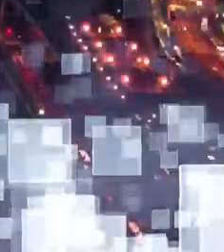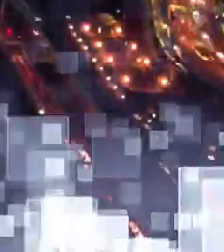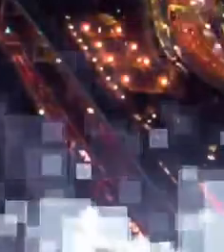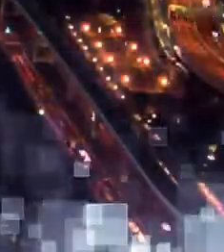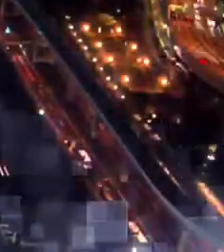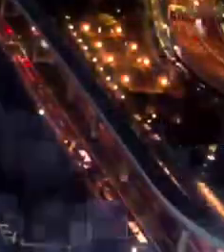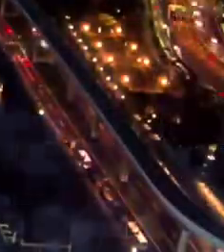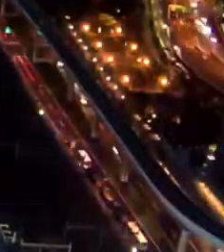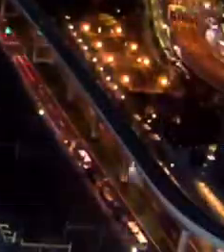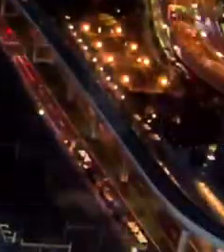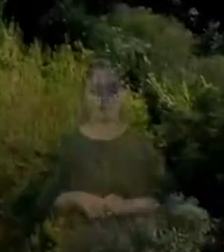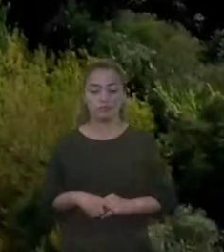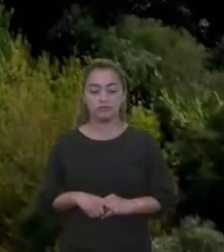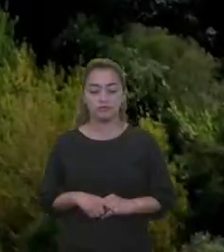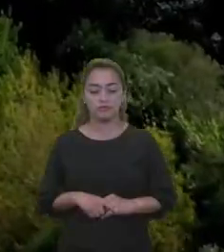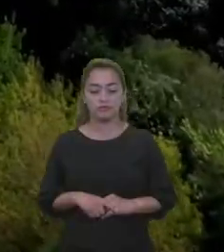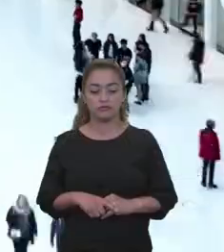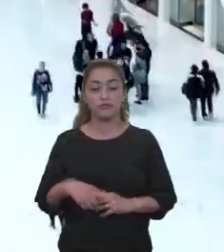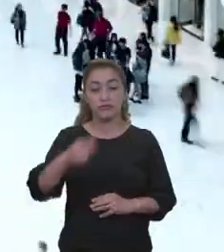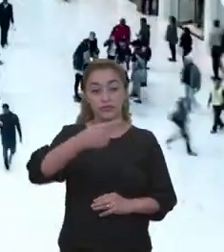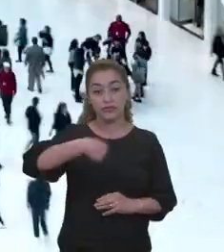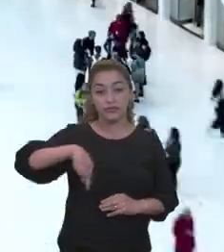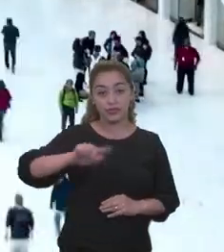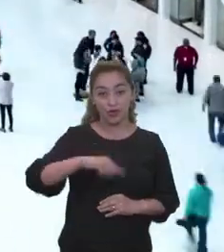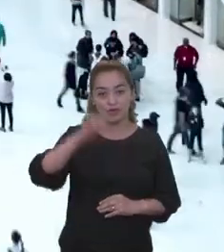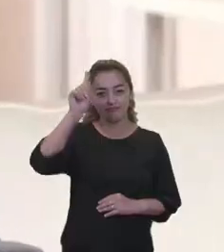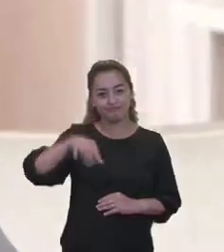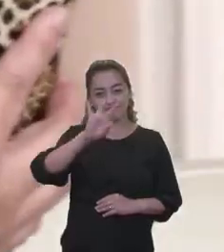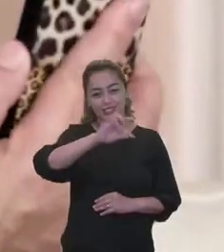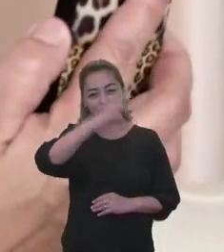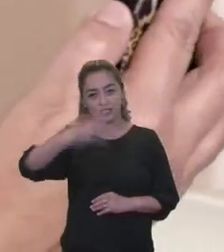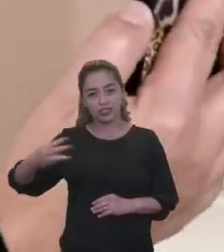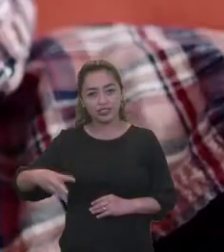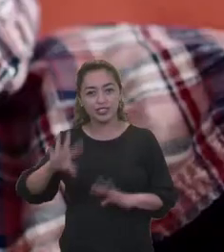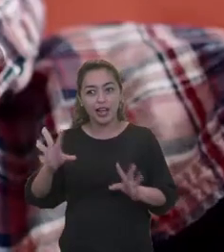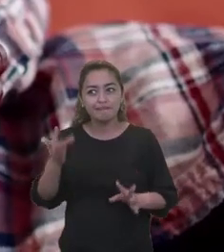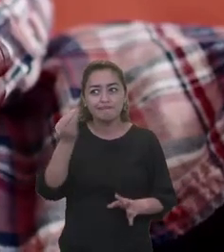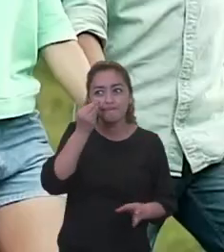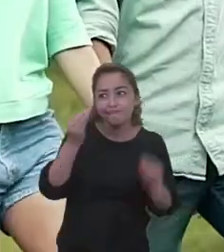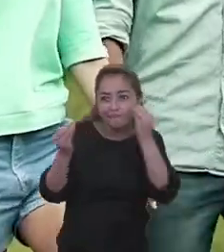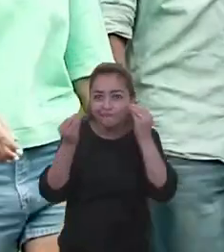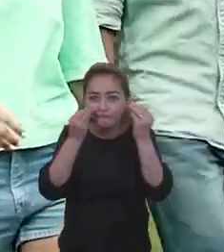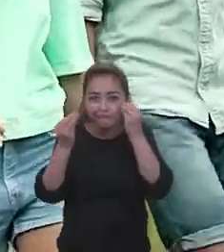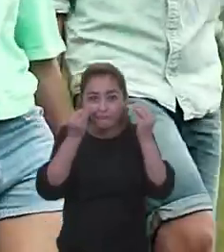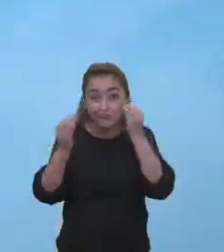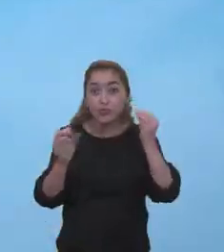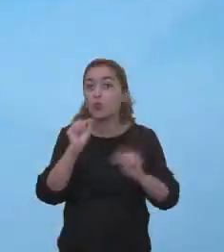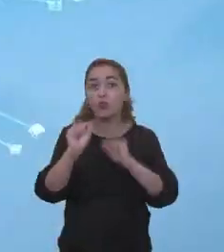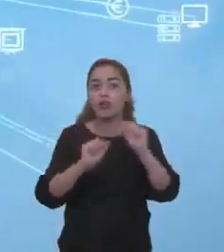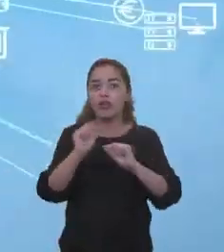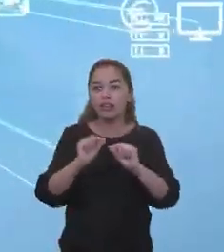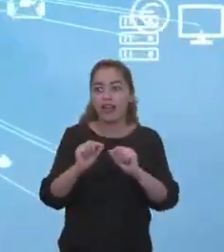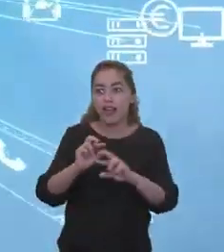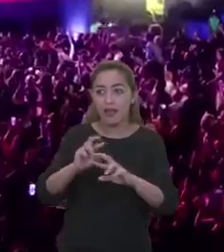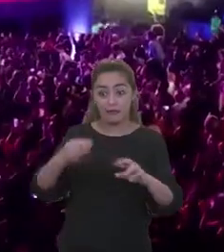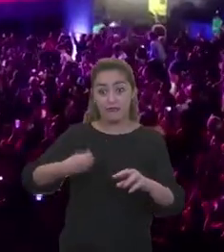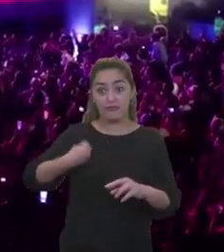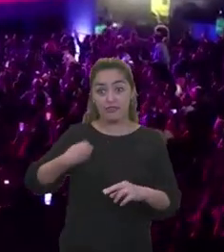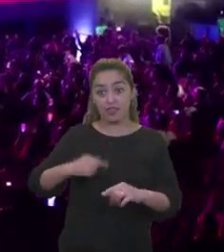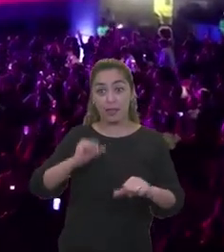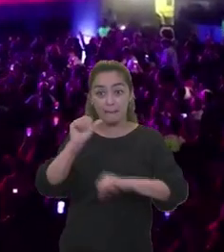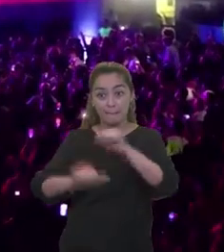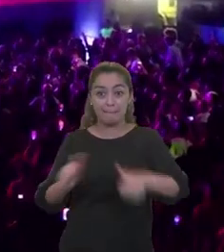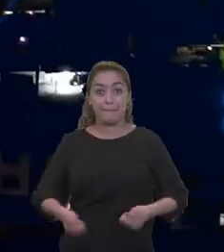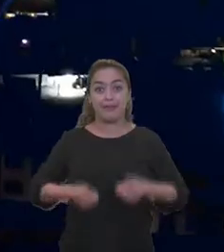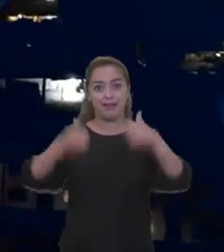Nós somos a TIM. E imaginamos as possibilidades para fazer a diferença. We imagine the possibilities to make a difference in the lives of